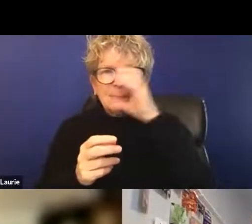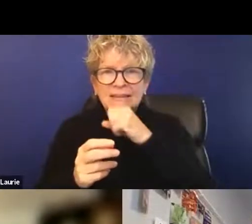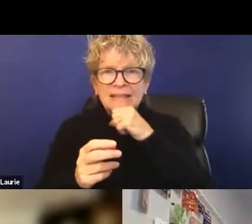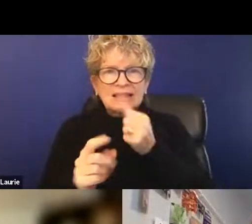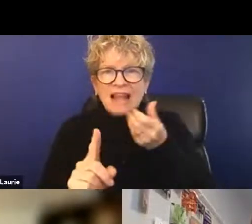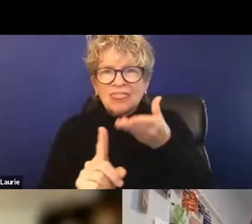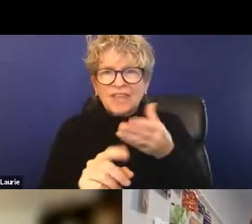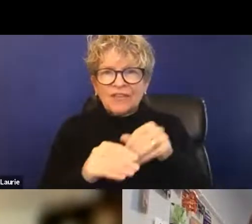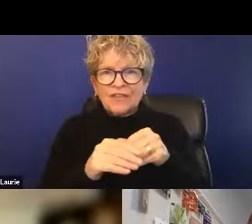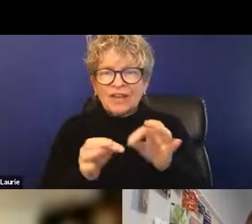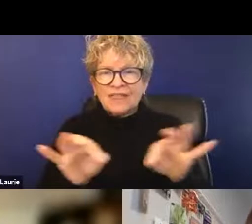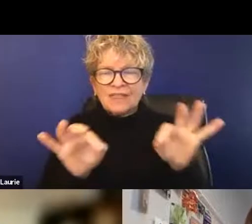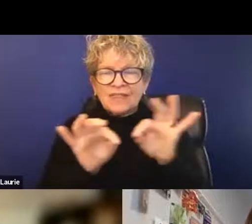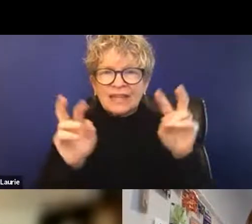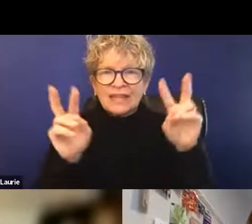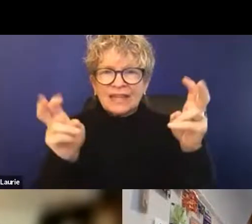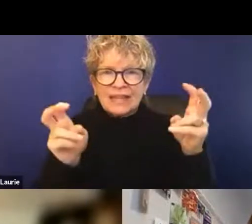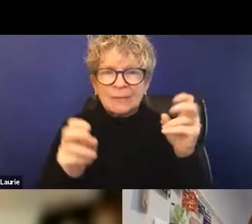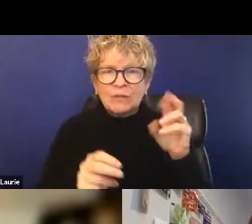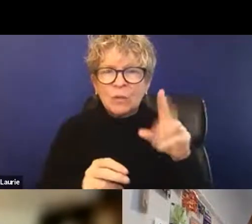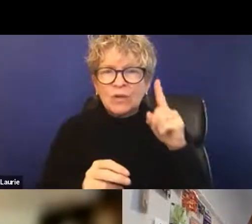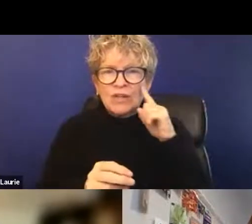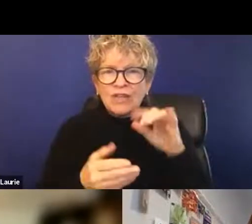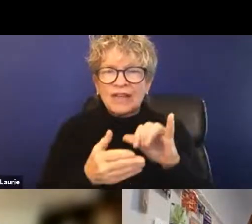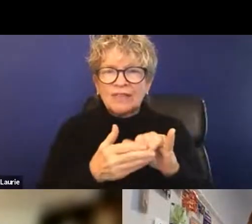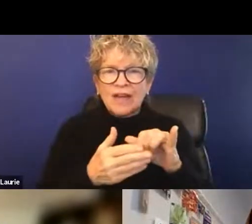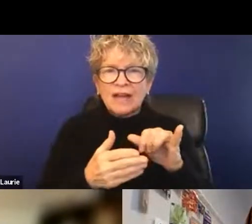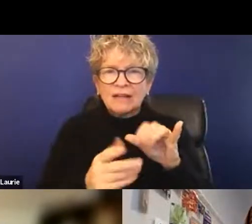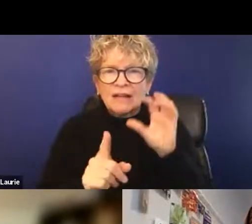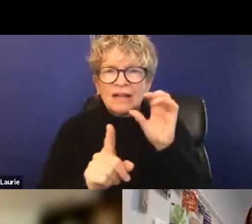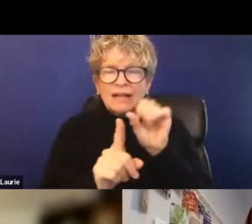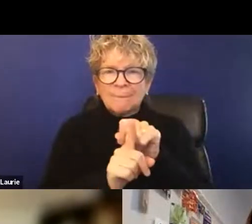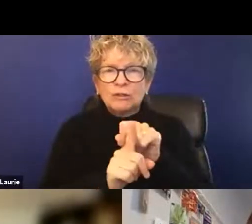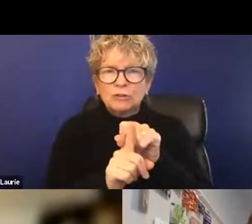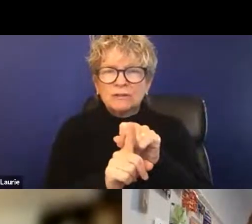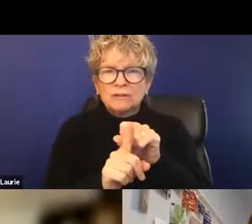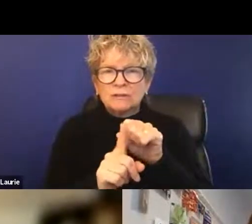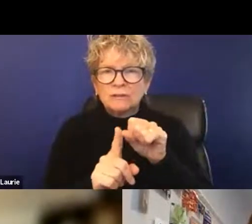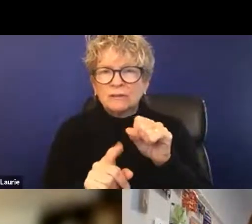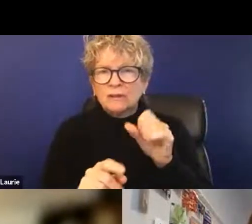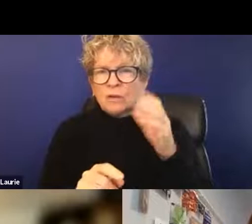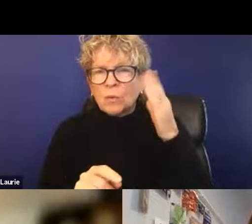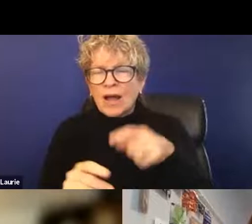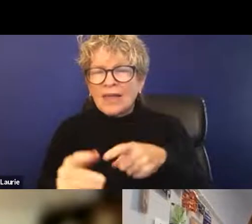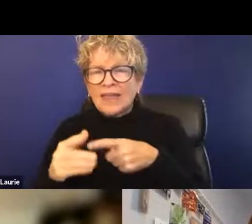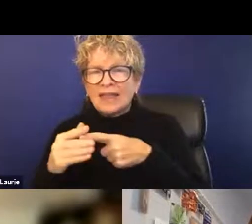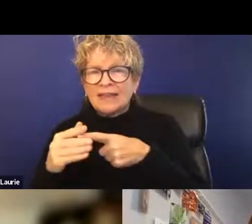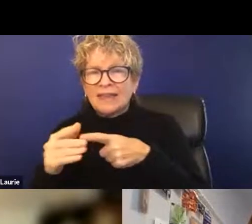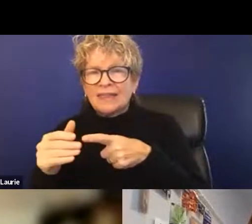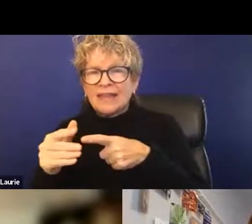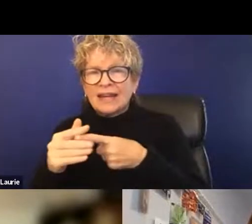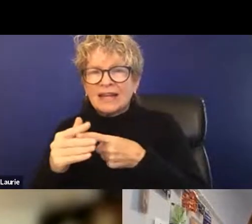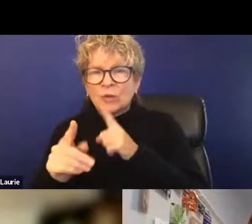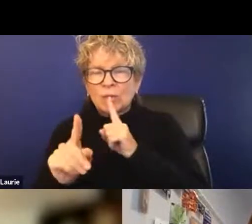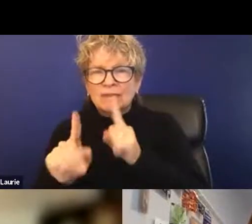that sort of, or do you think that that pretty well captured why that initial response isn't actually getting